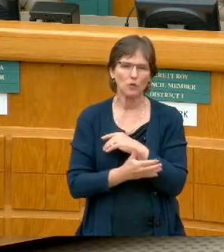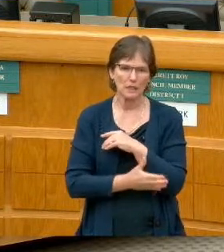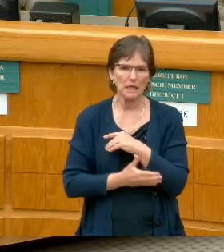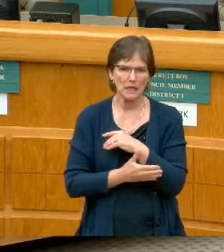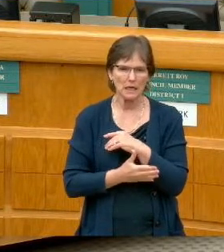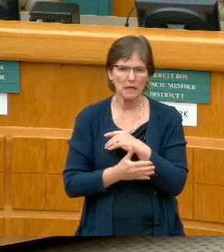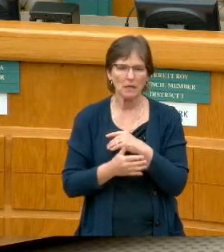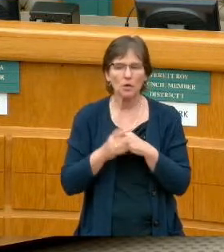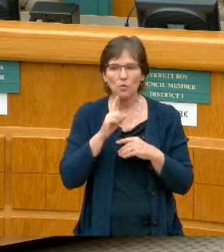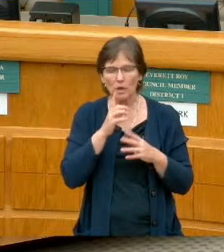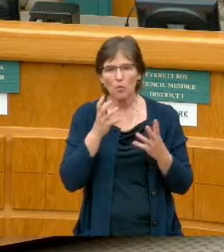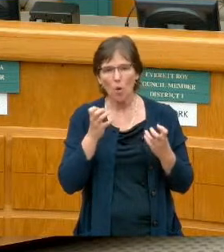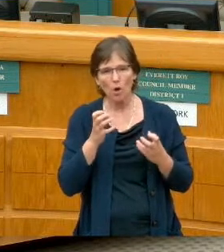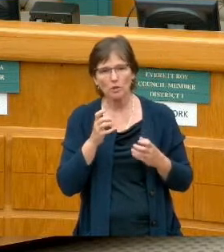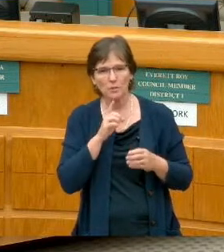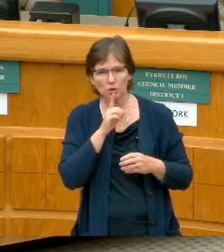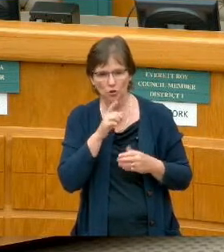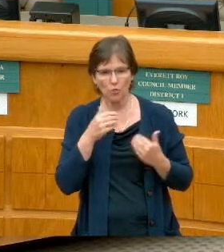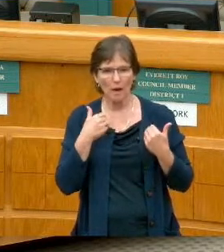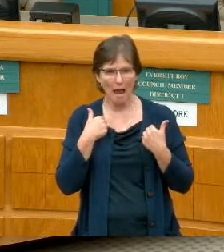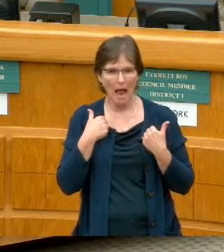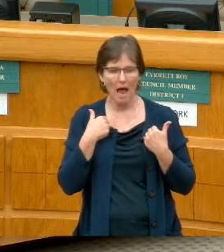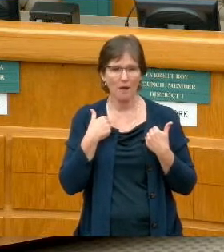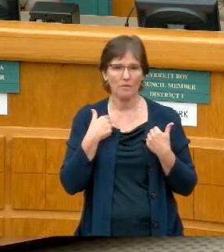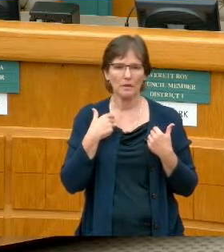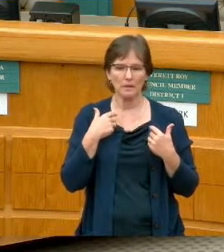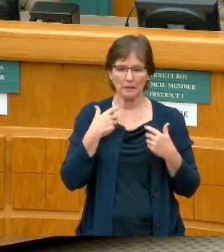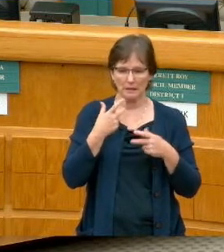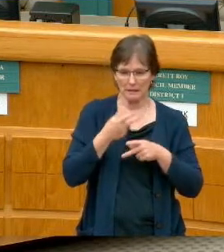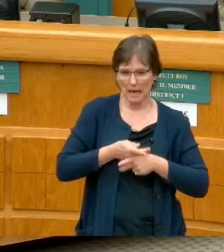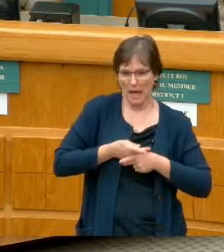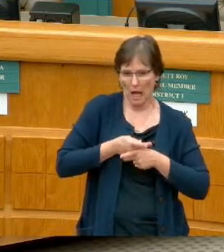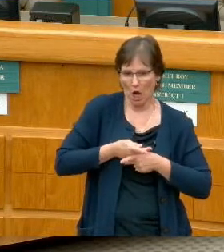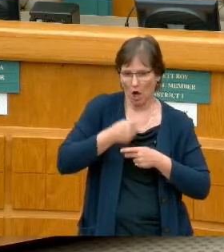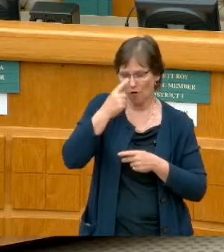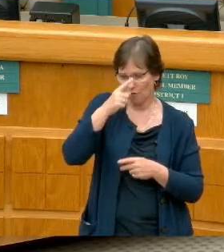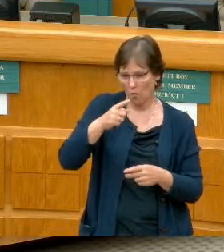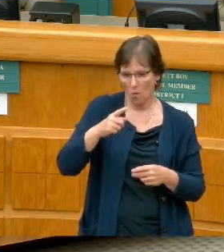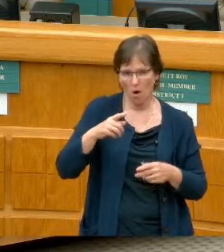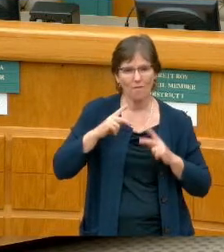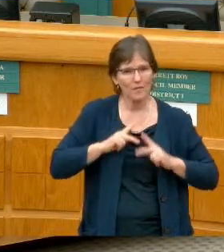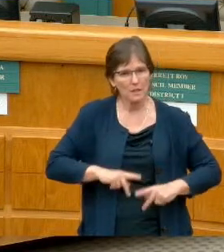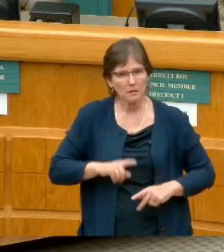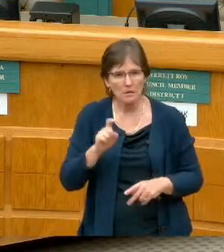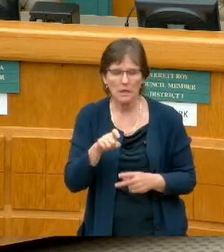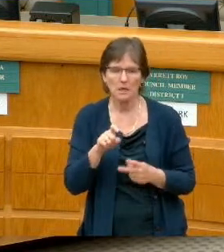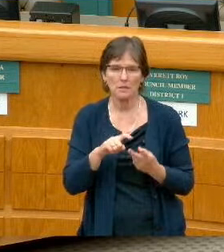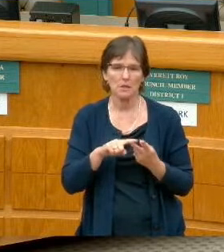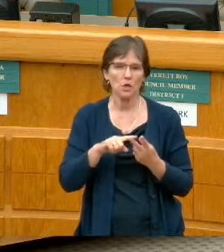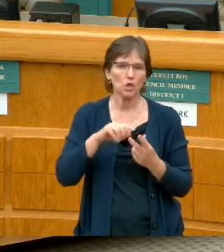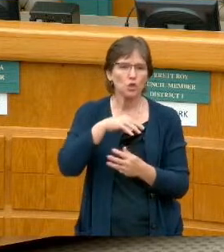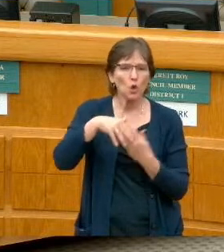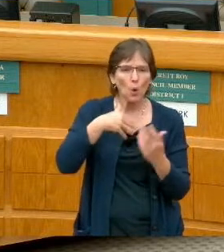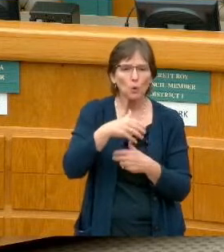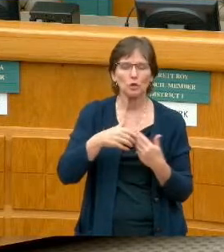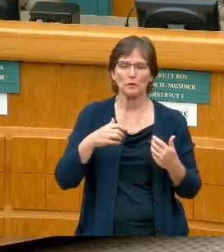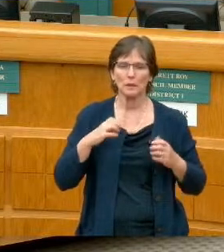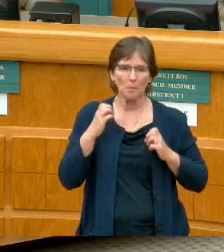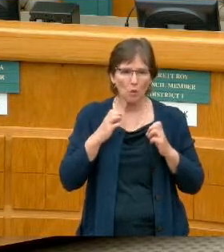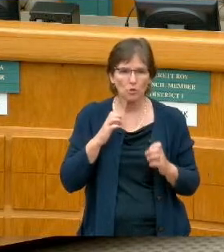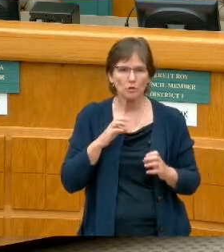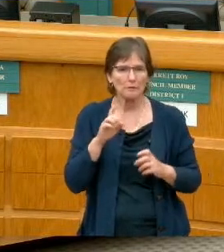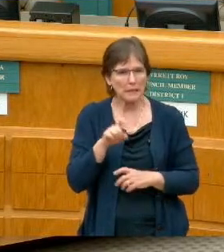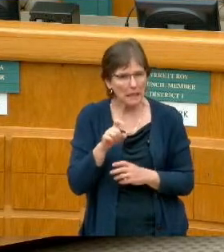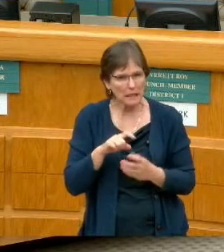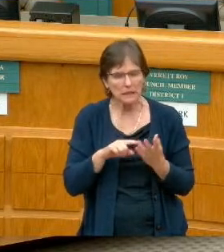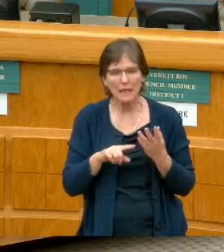emotional needs the due that they deserve, but we're also making sure that we contain the virus, and